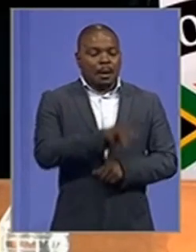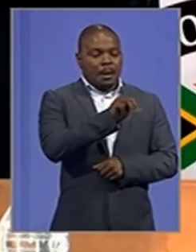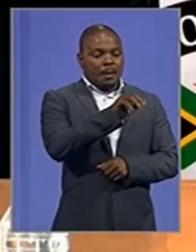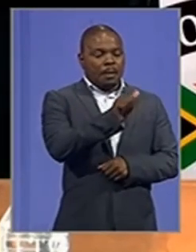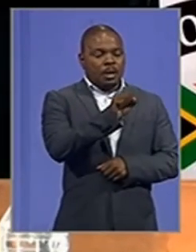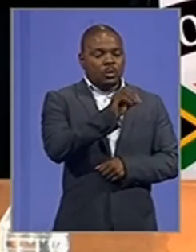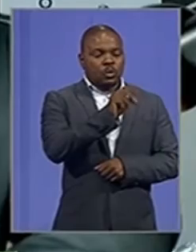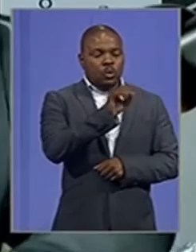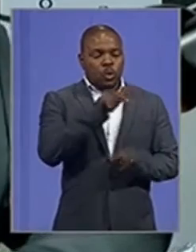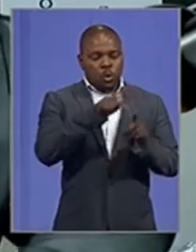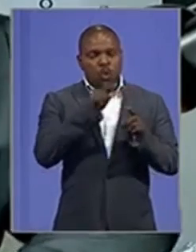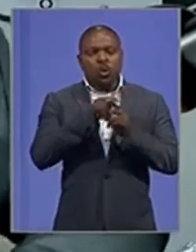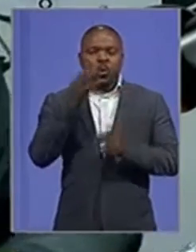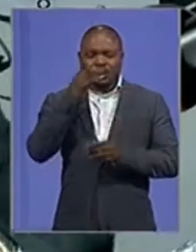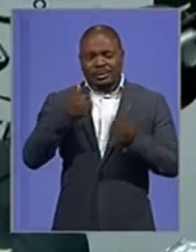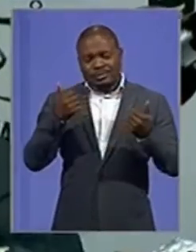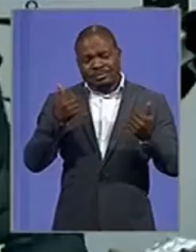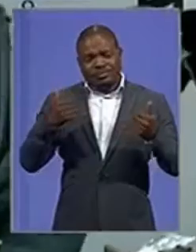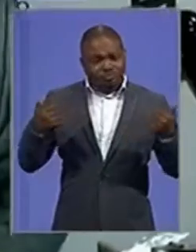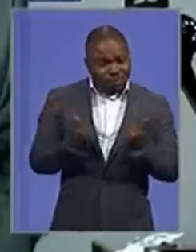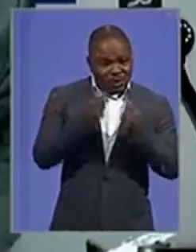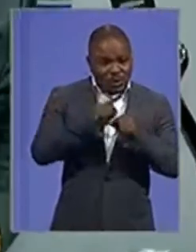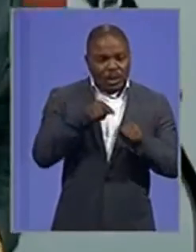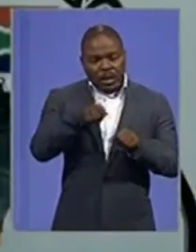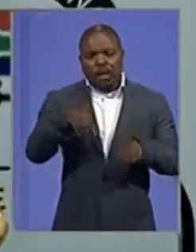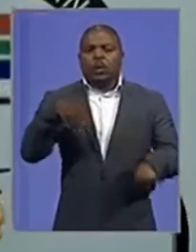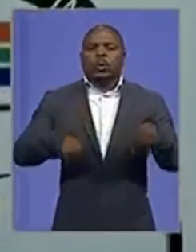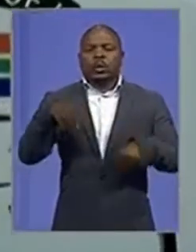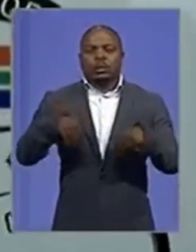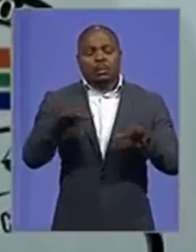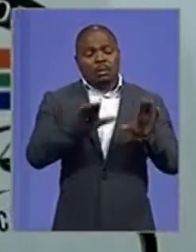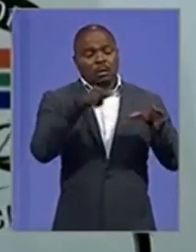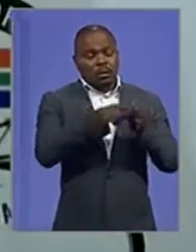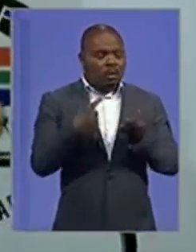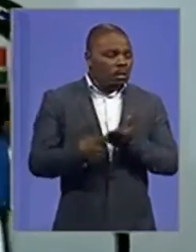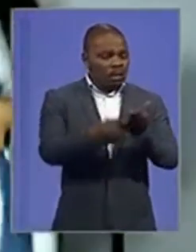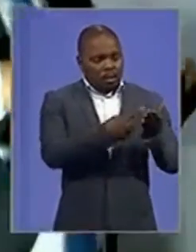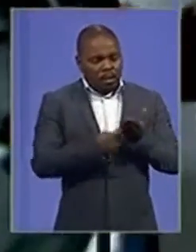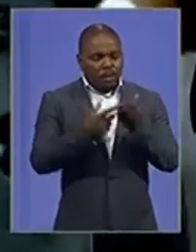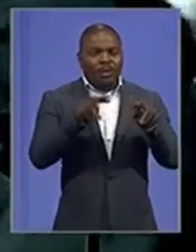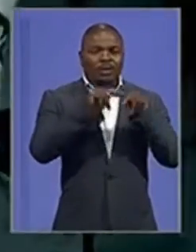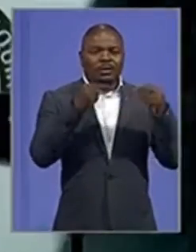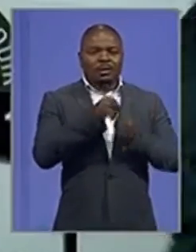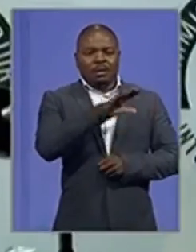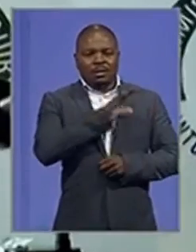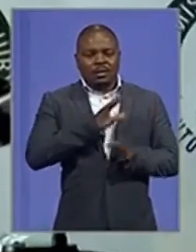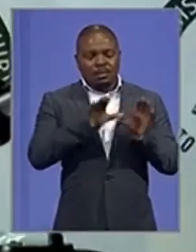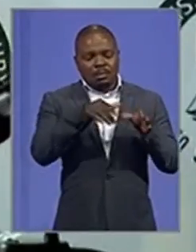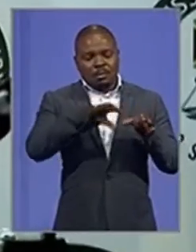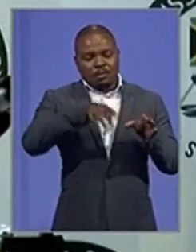ya bonweenwee gore ke kgwetlho mo ileng ya sekwa makgetlo a le mantsi kwa khanseleng ya bosetšhaba ya profense.